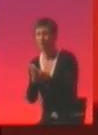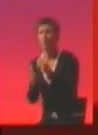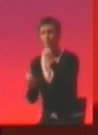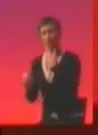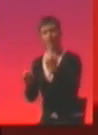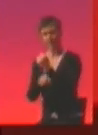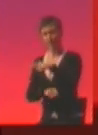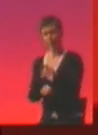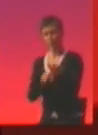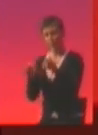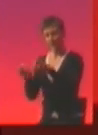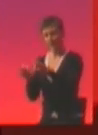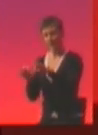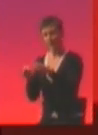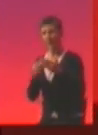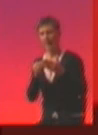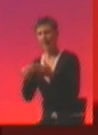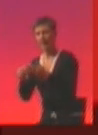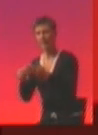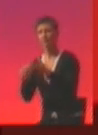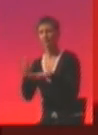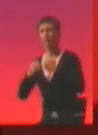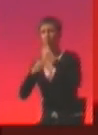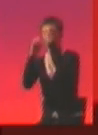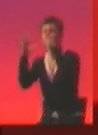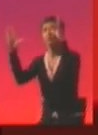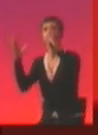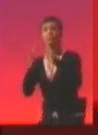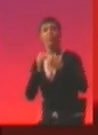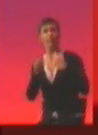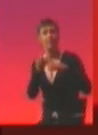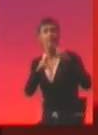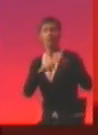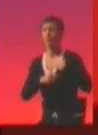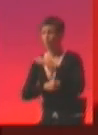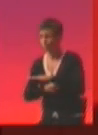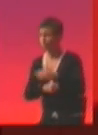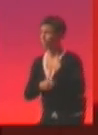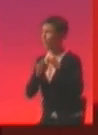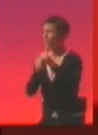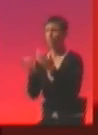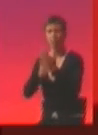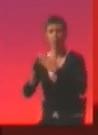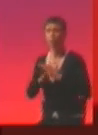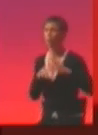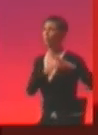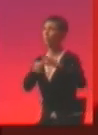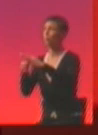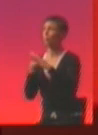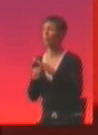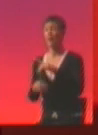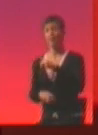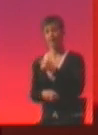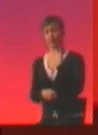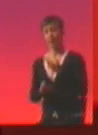tough choices guided by our vision of a fairer Britain for our parents, our children and our neighbours. And that's why we'll